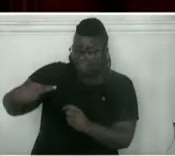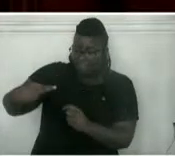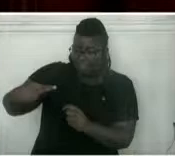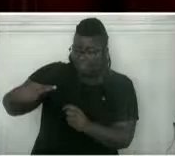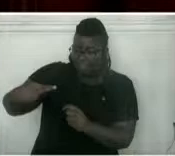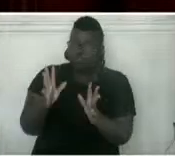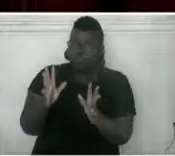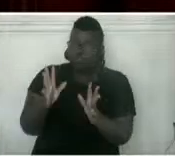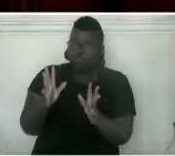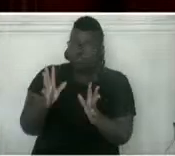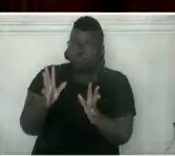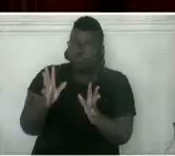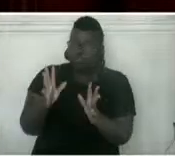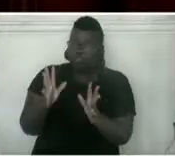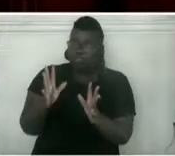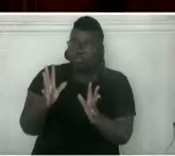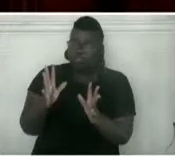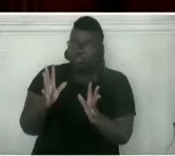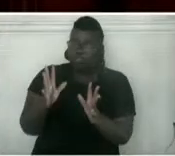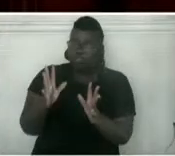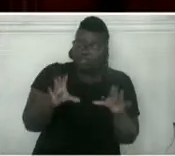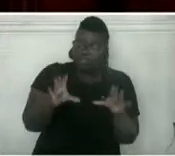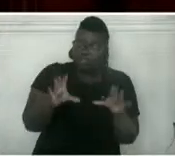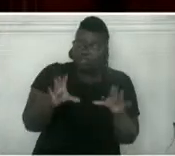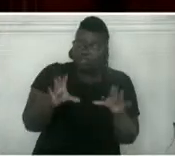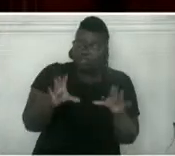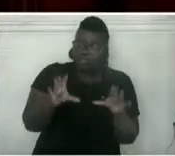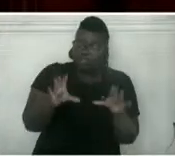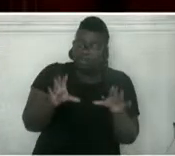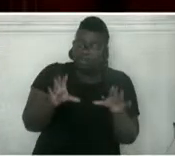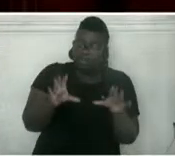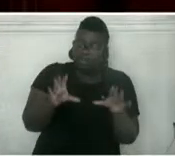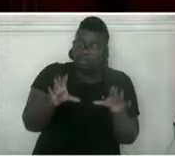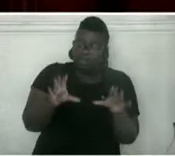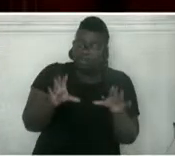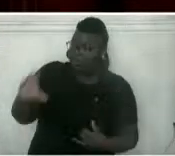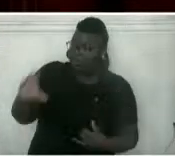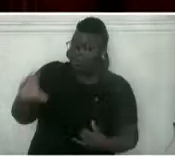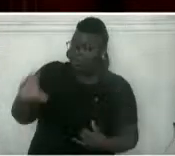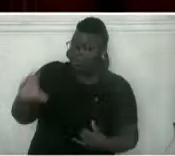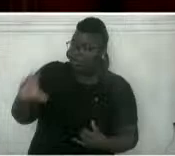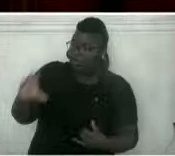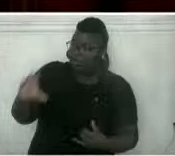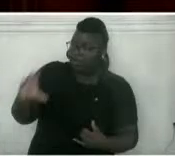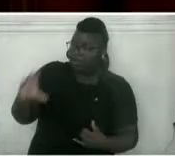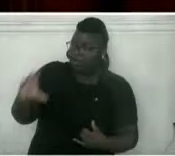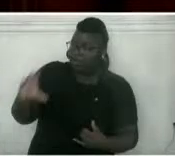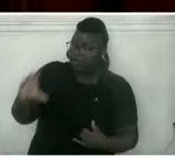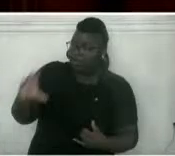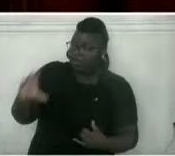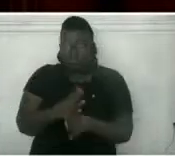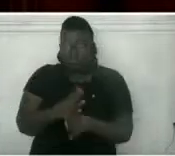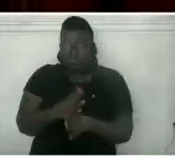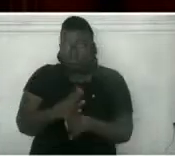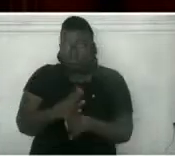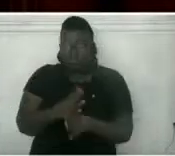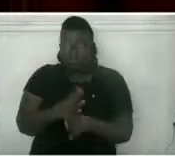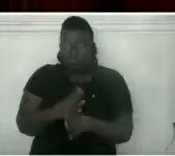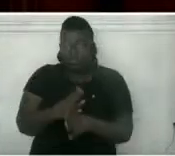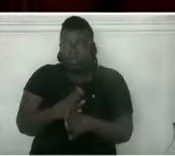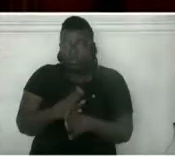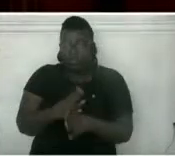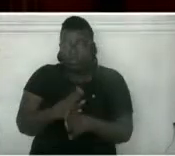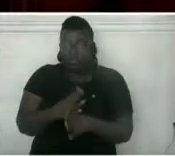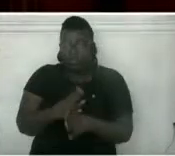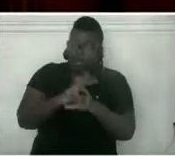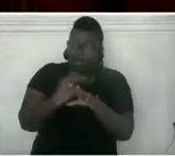sector. The MEC for Human Settlement and Public Works, MEC Nkonyeni, will detail the plan during her